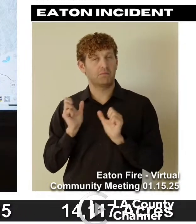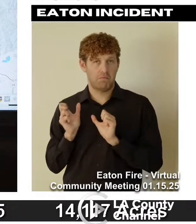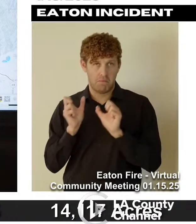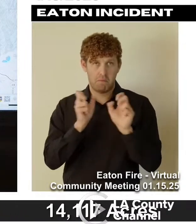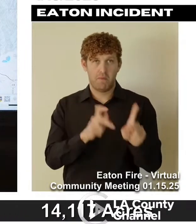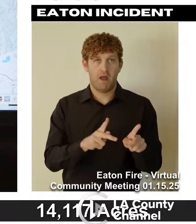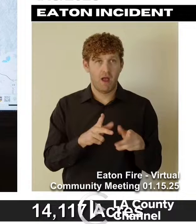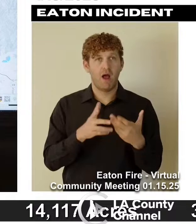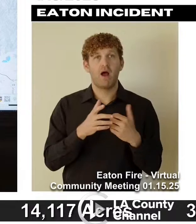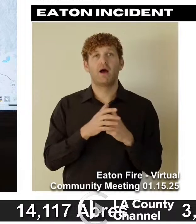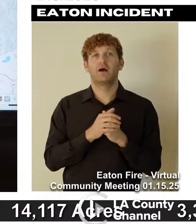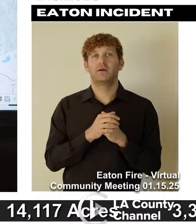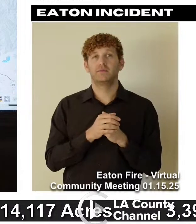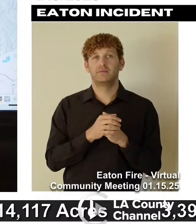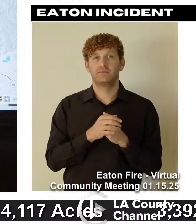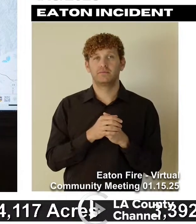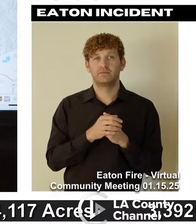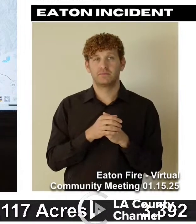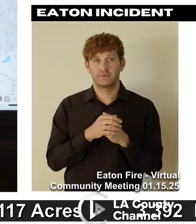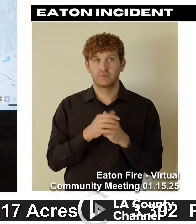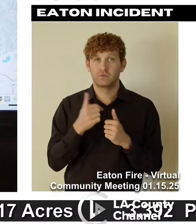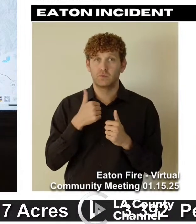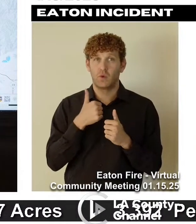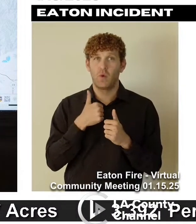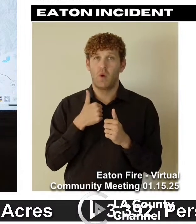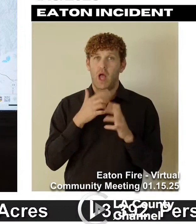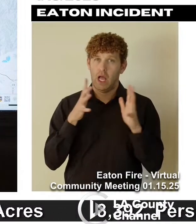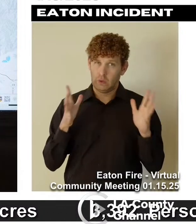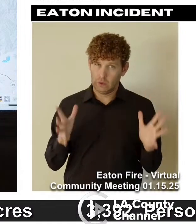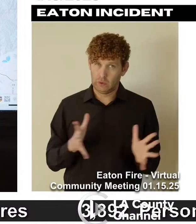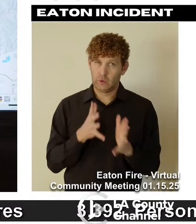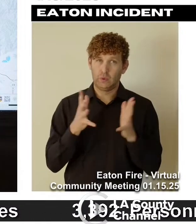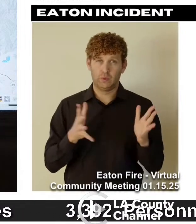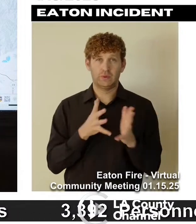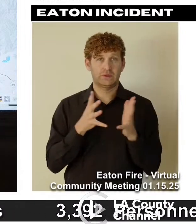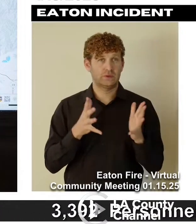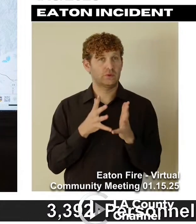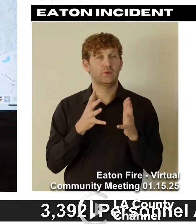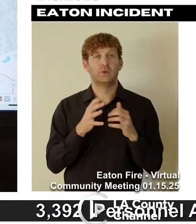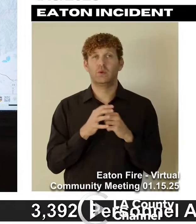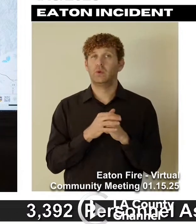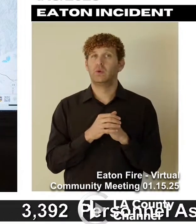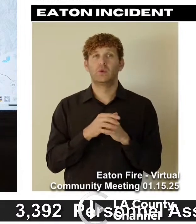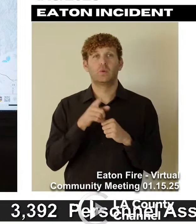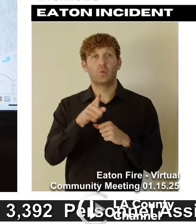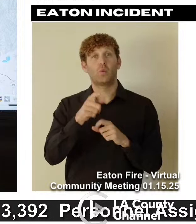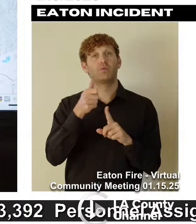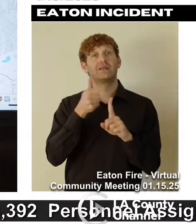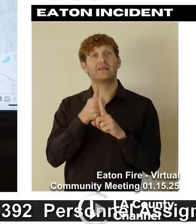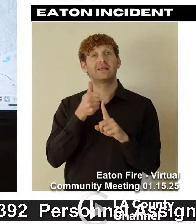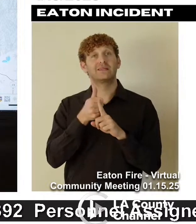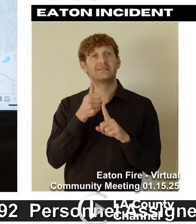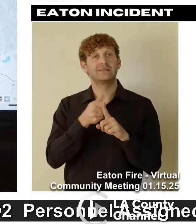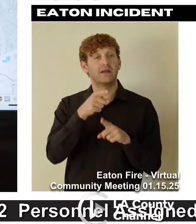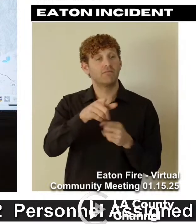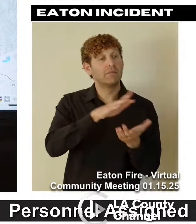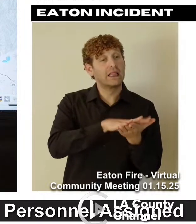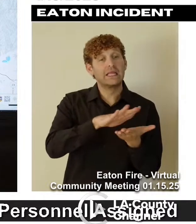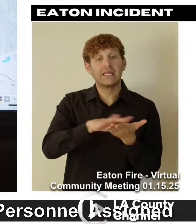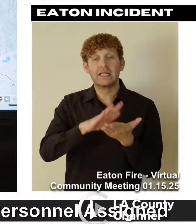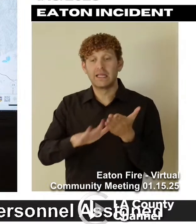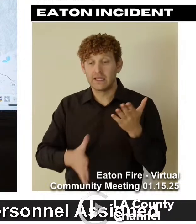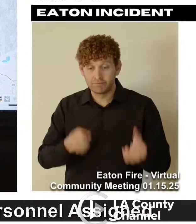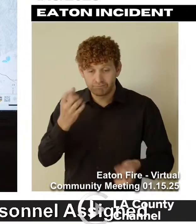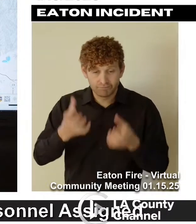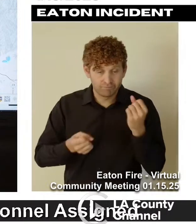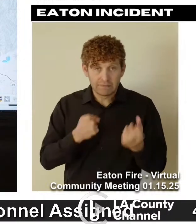re-enter your property, I strongly urge you not to attempt to remove hazardous fire debris yourself.